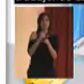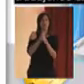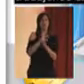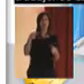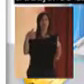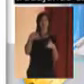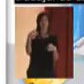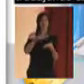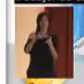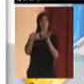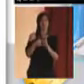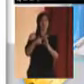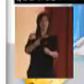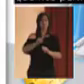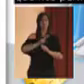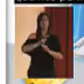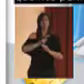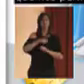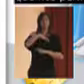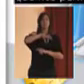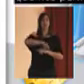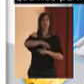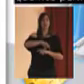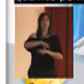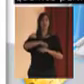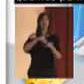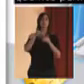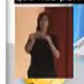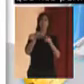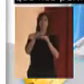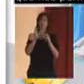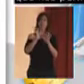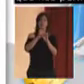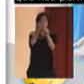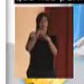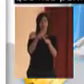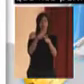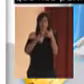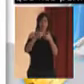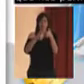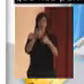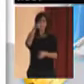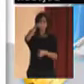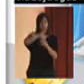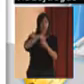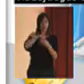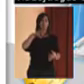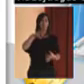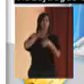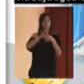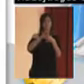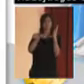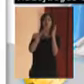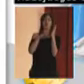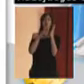series of technologies that enable us to work with in the same format as video games